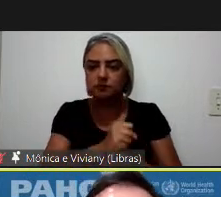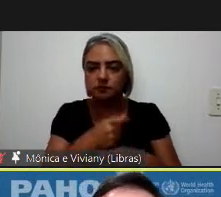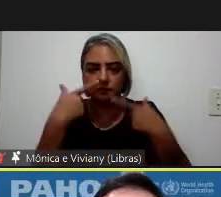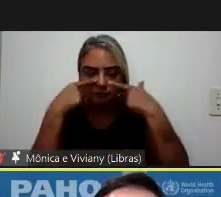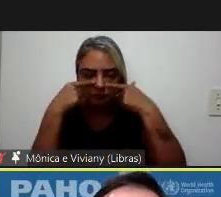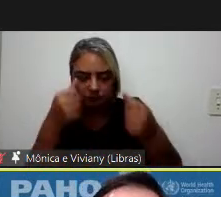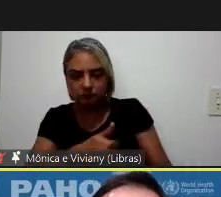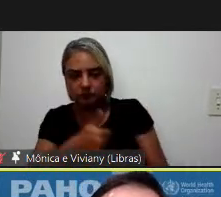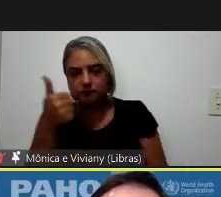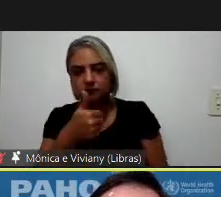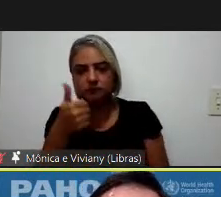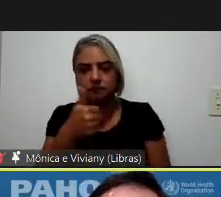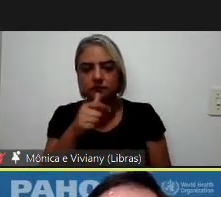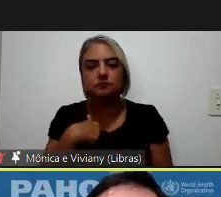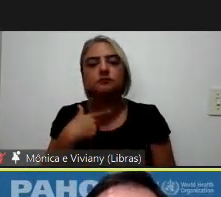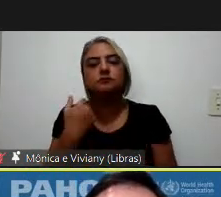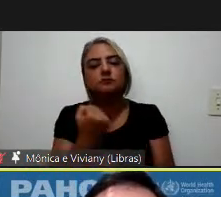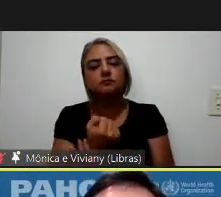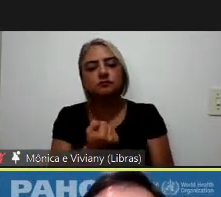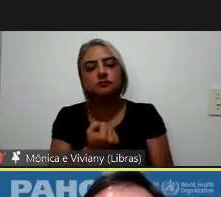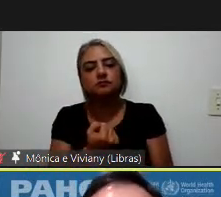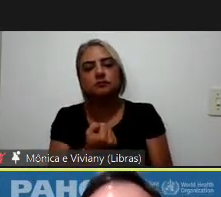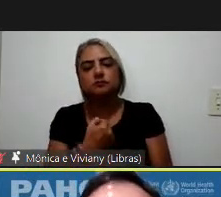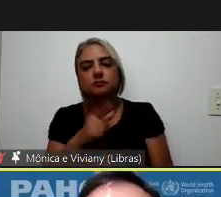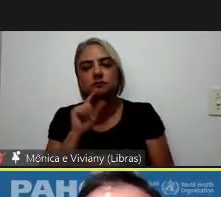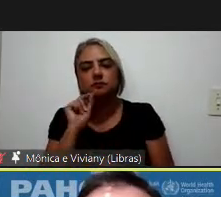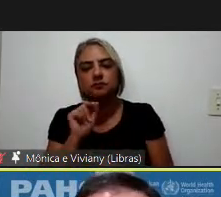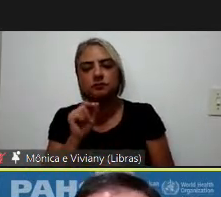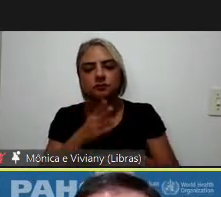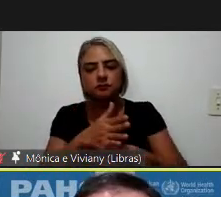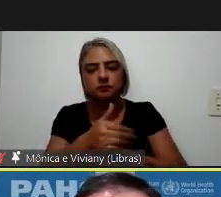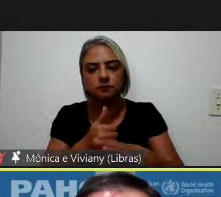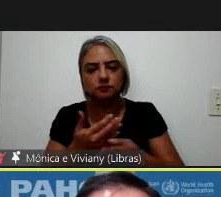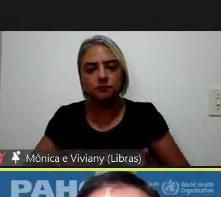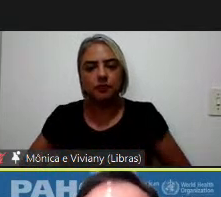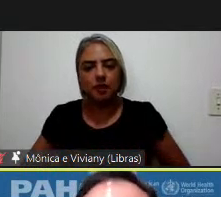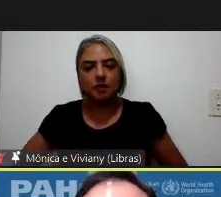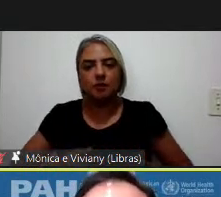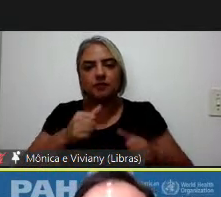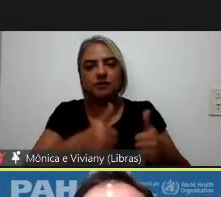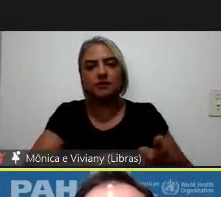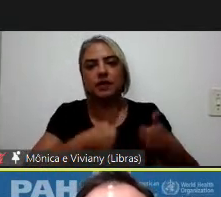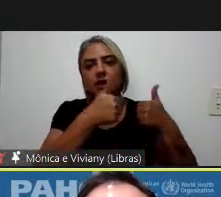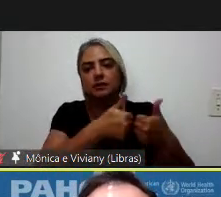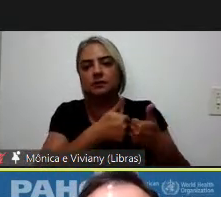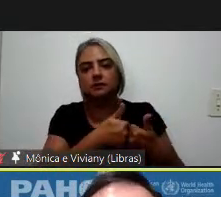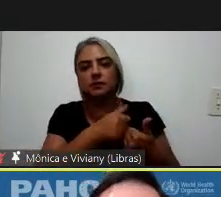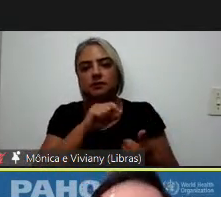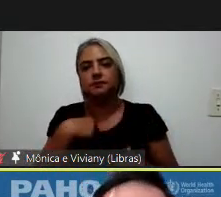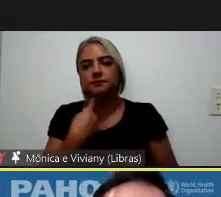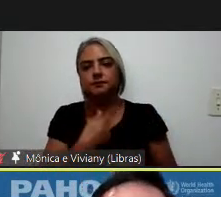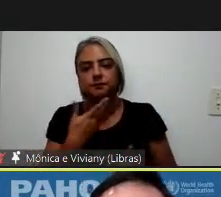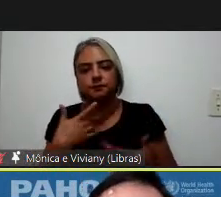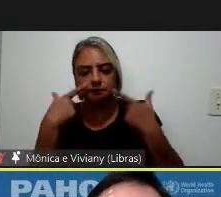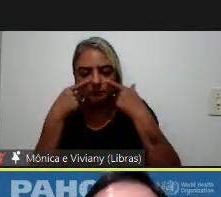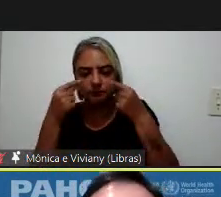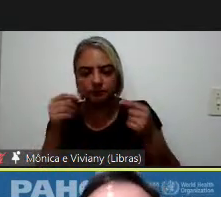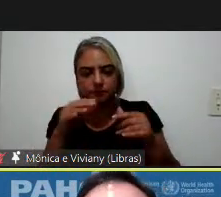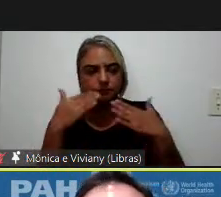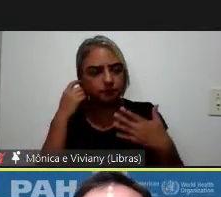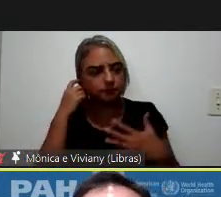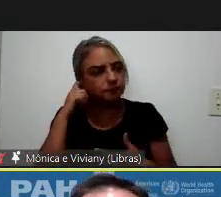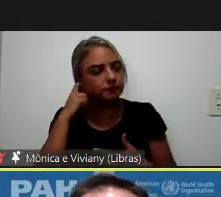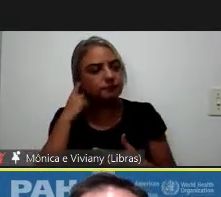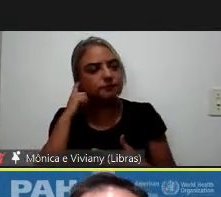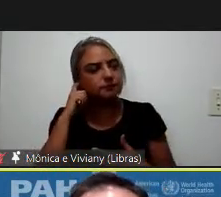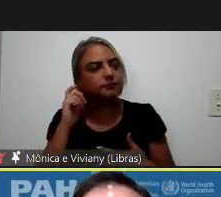component for the strengthening of primary attention to health to guarantee the access to quality services and also in